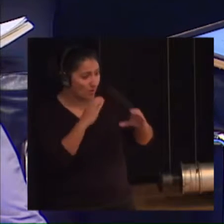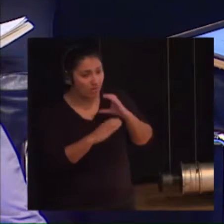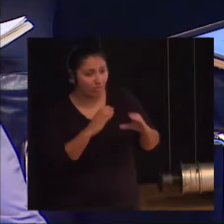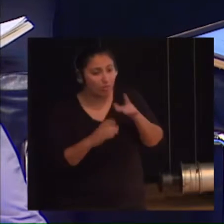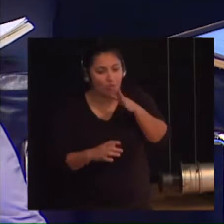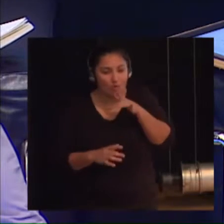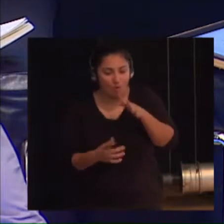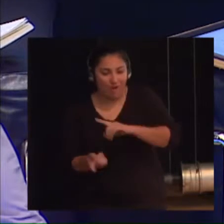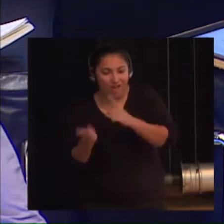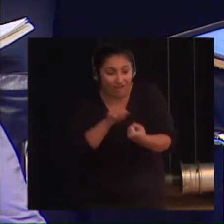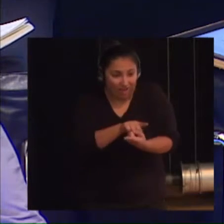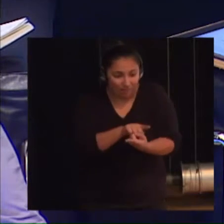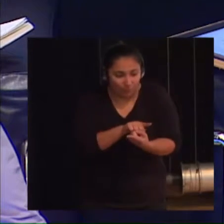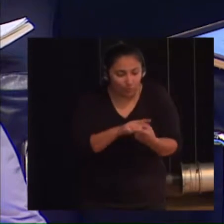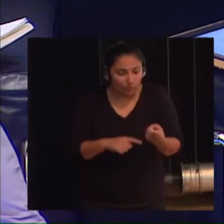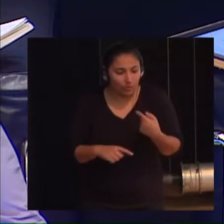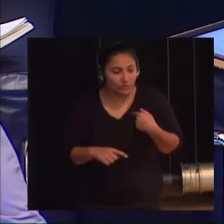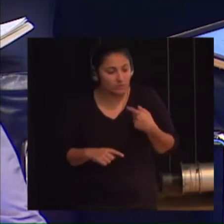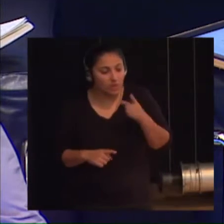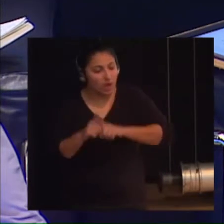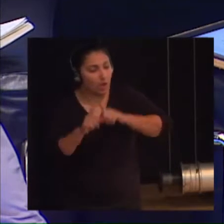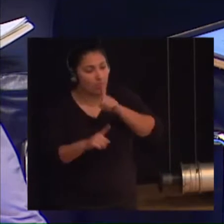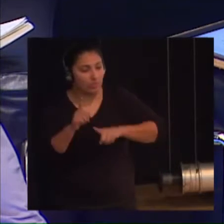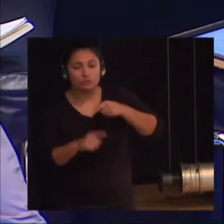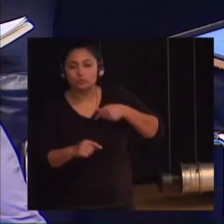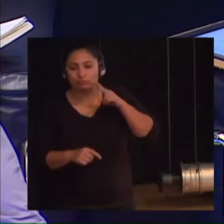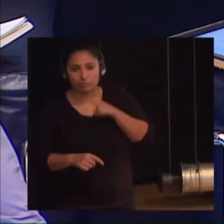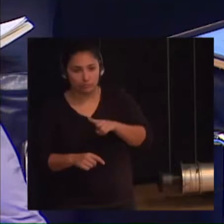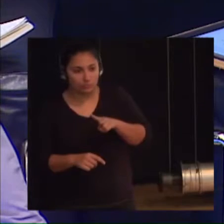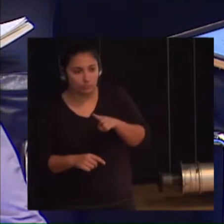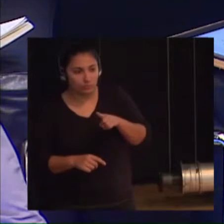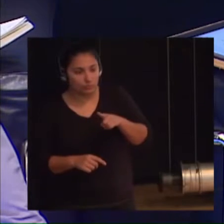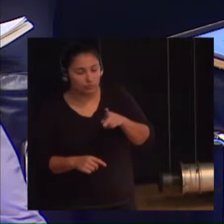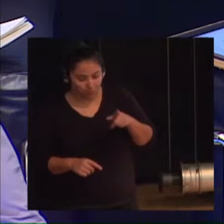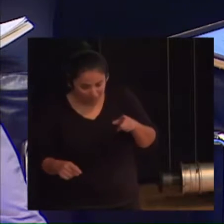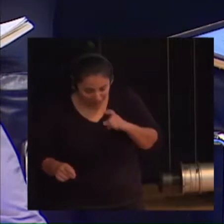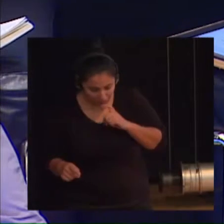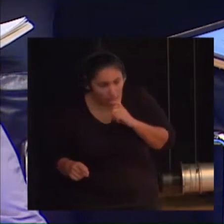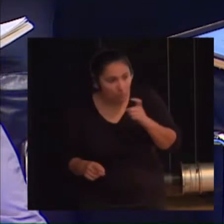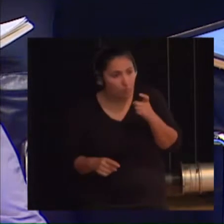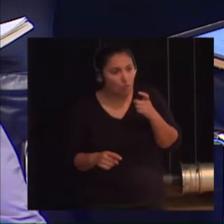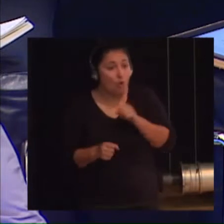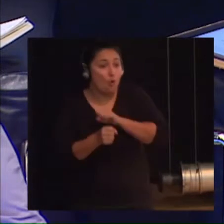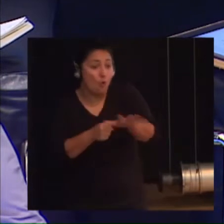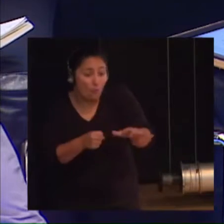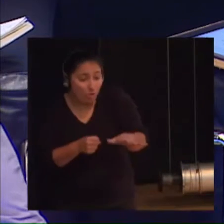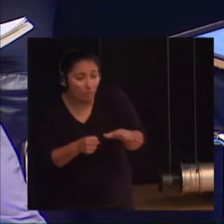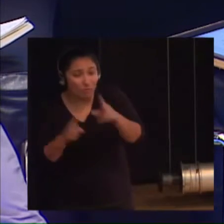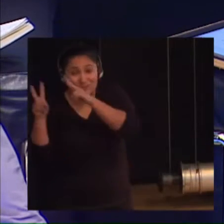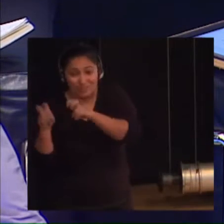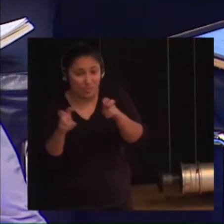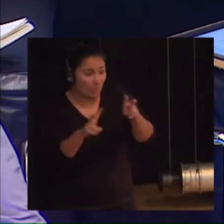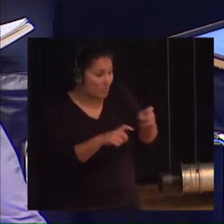to we're doing well and sometimes even to brand mentions of not the topics that we care about but the names of